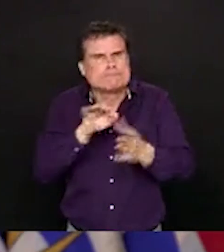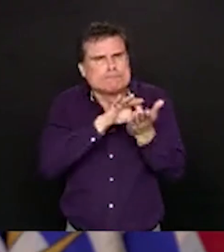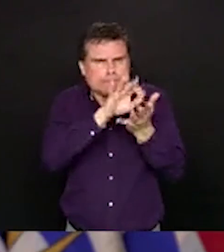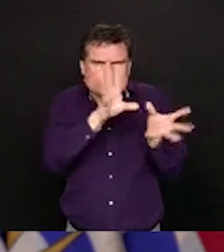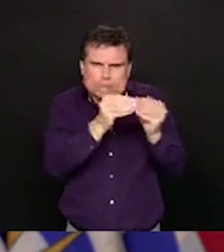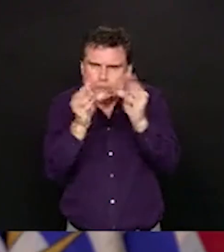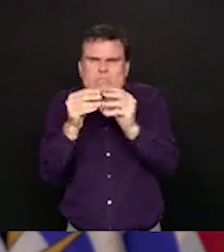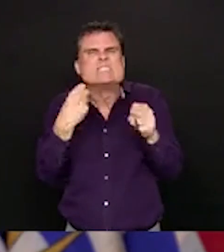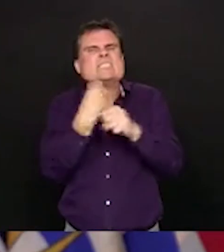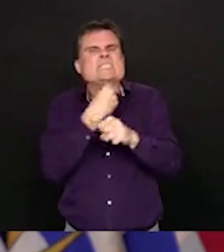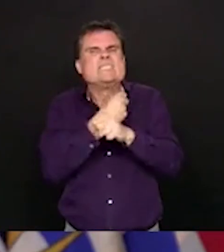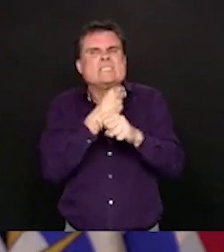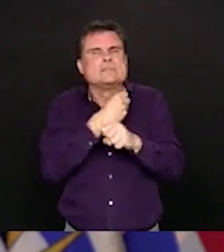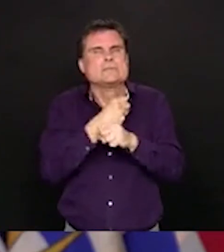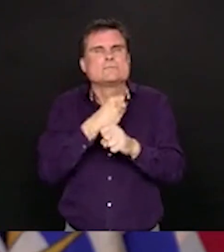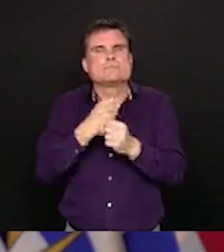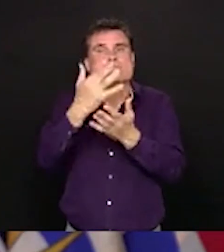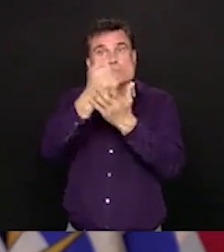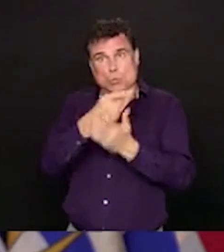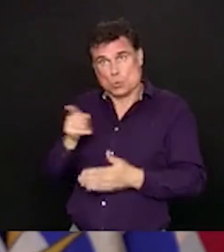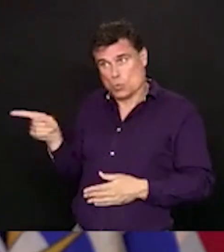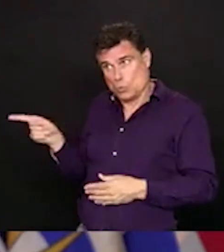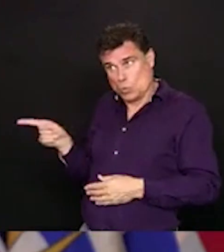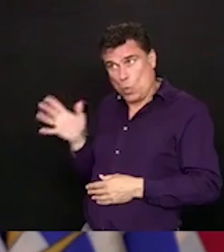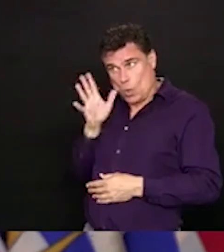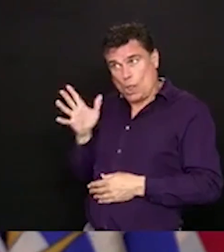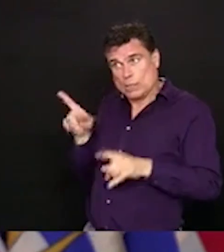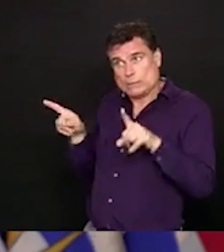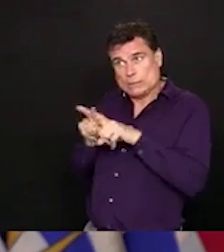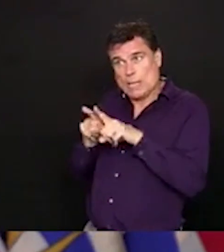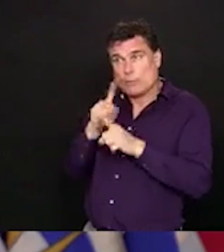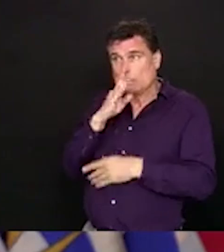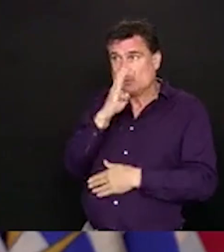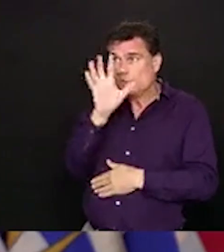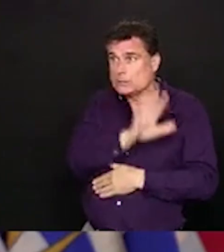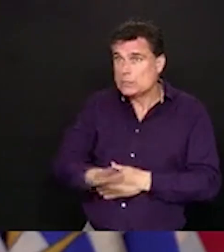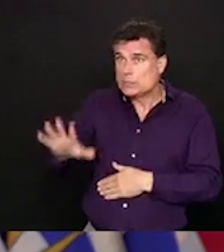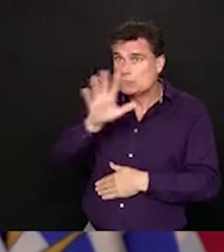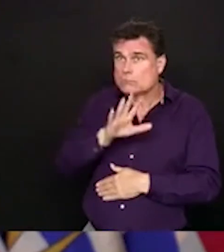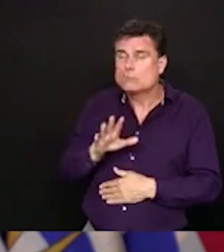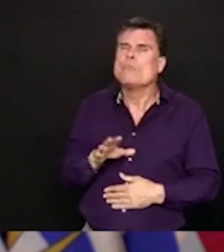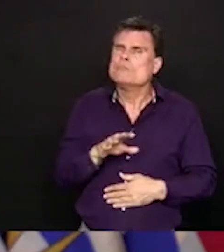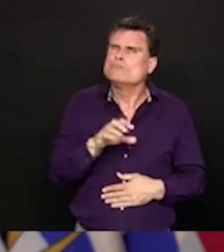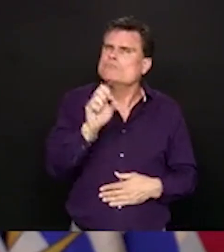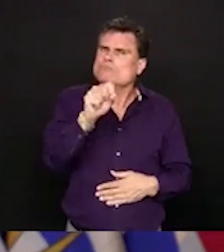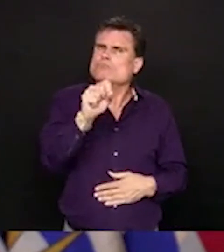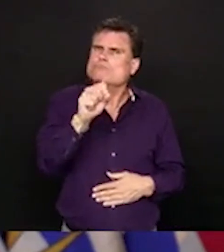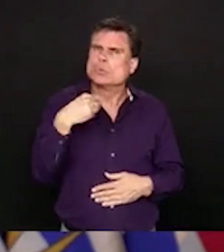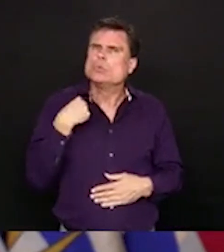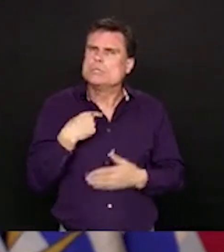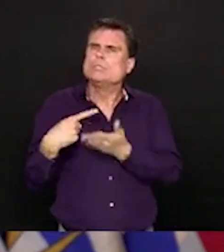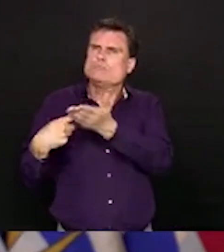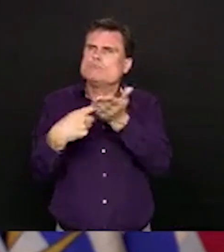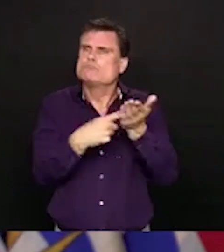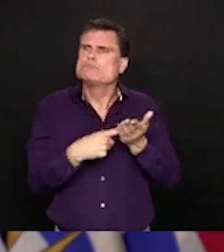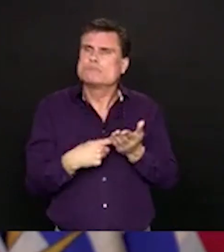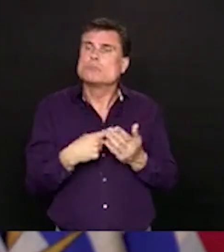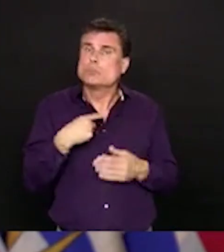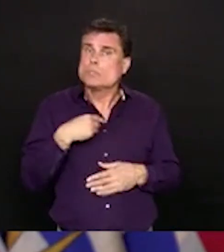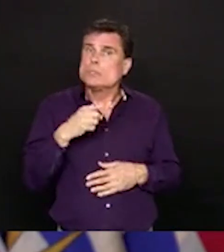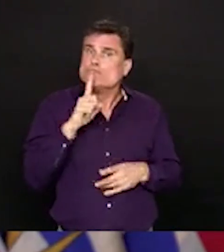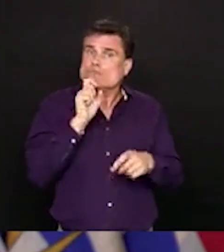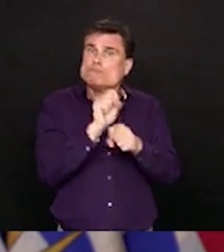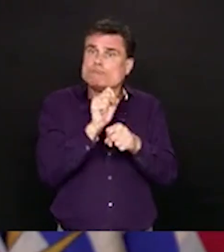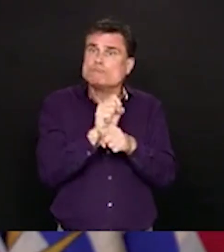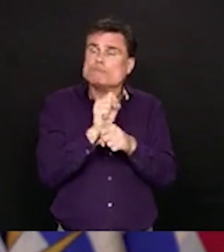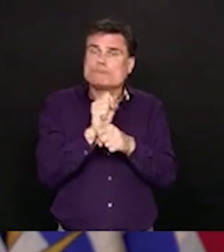Yeah, we've had a lot of discussion about that. We do collect the Aboriginal Data Standard, it's called, for all of our communicable